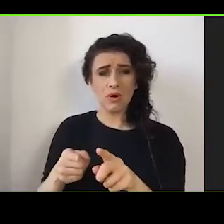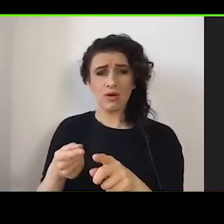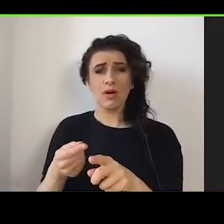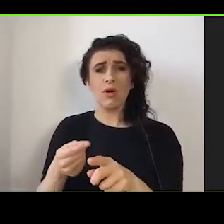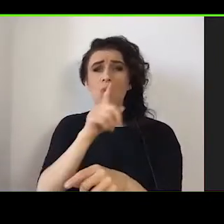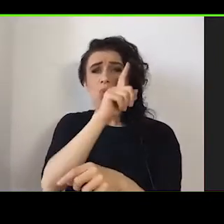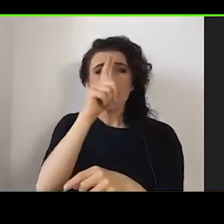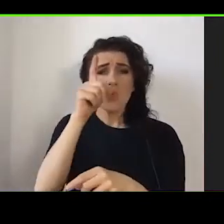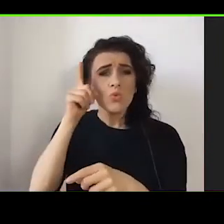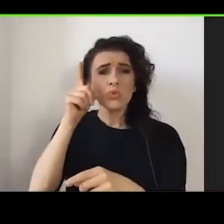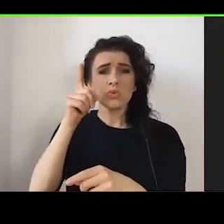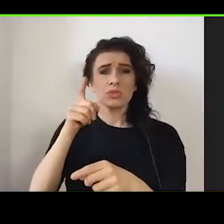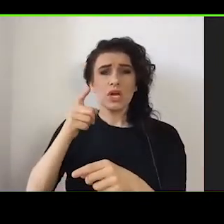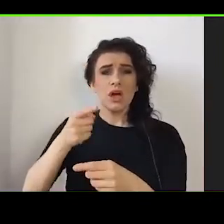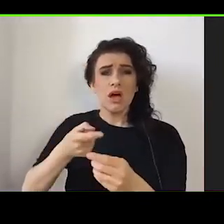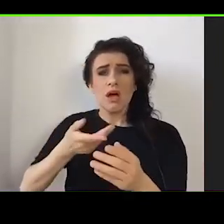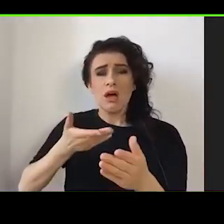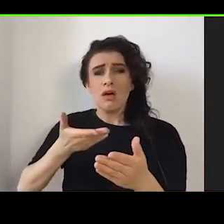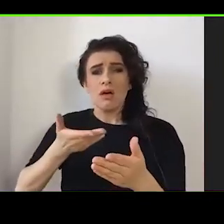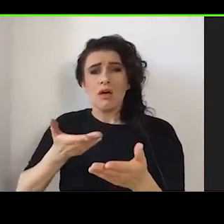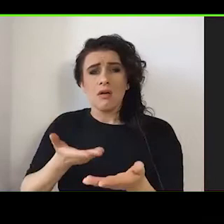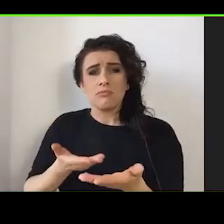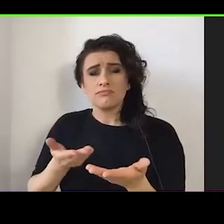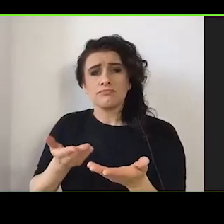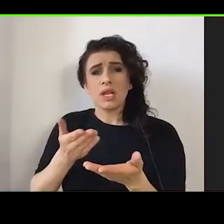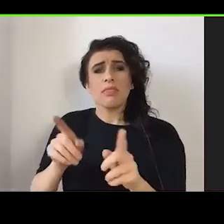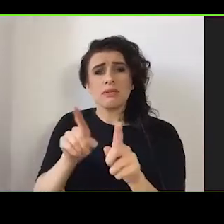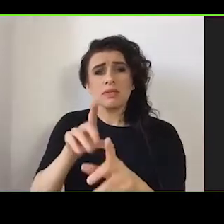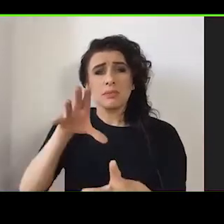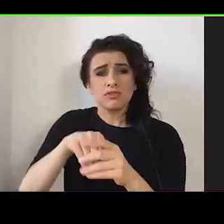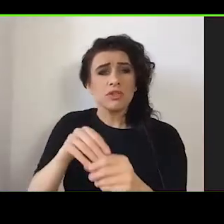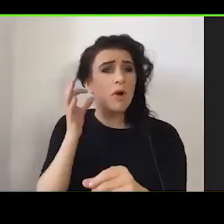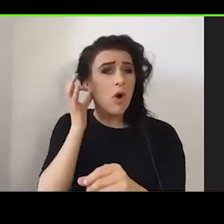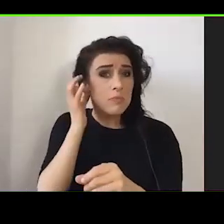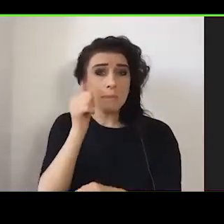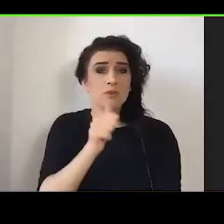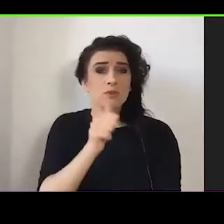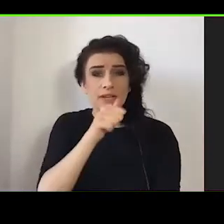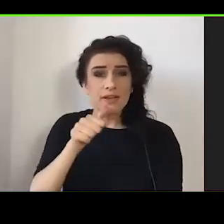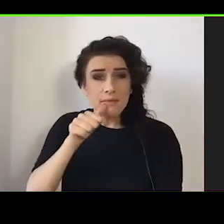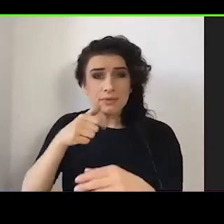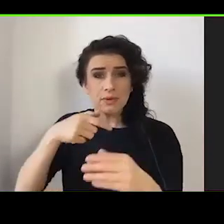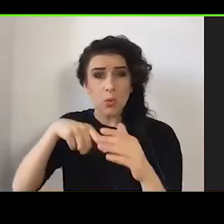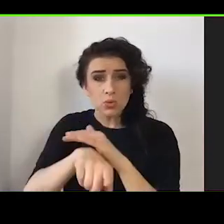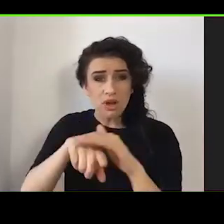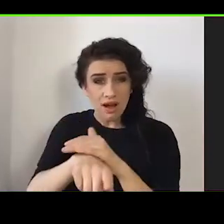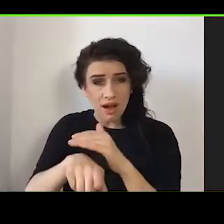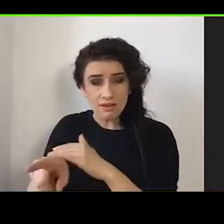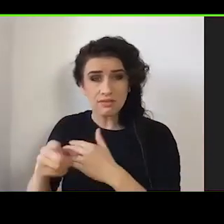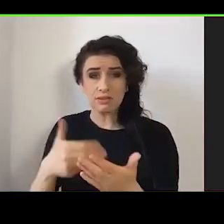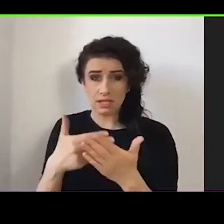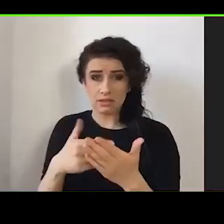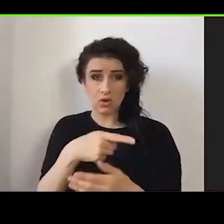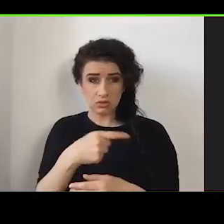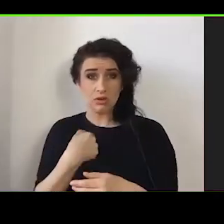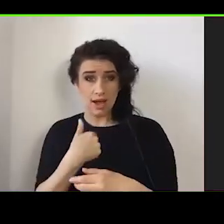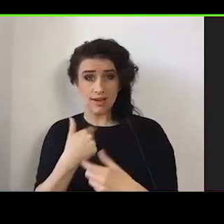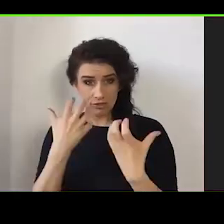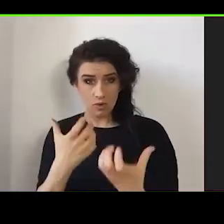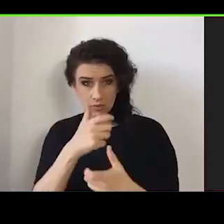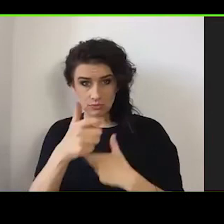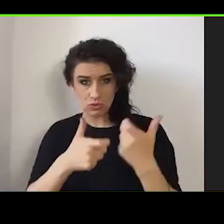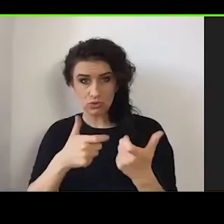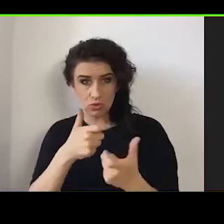learn, you have to research. Yeah, so that's how I ended up doing this for a living. So that's what I